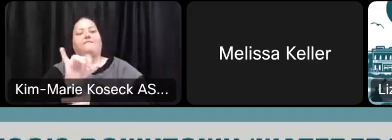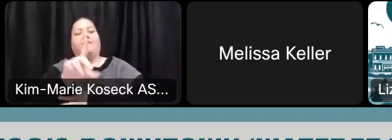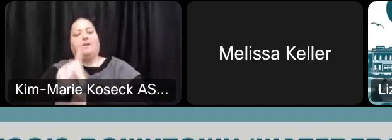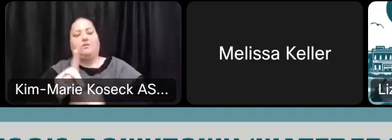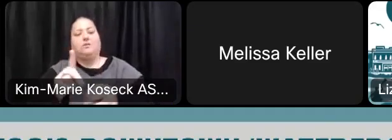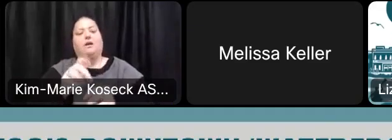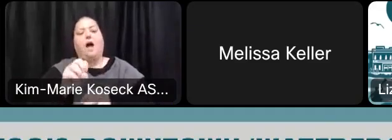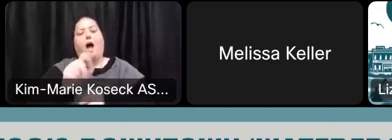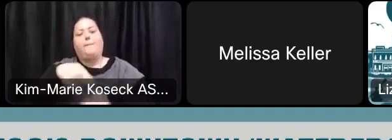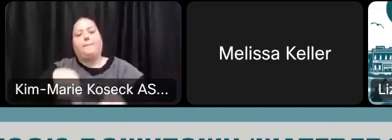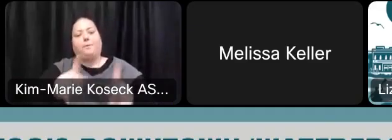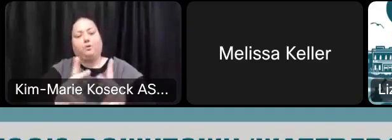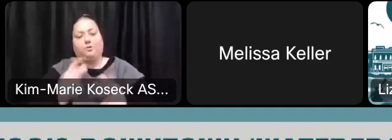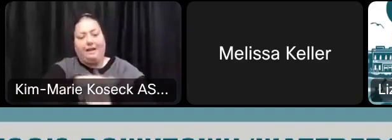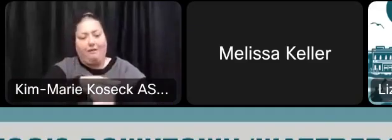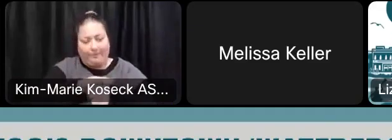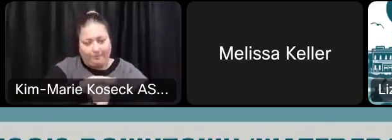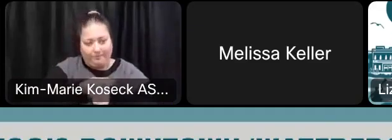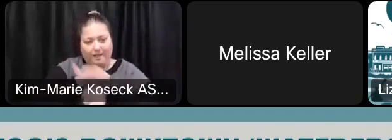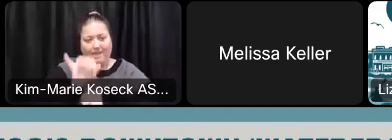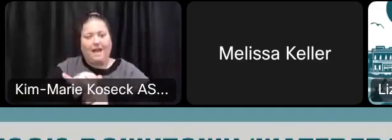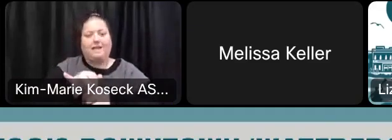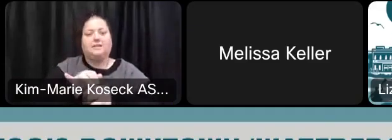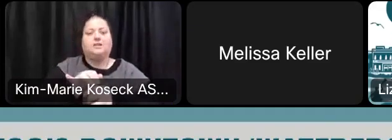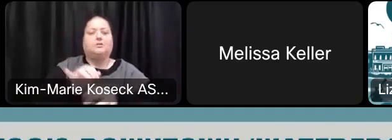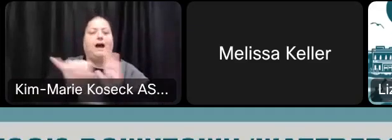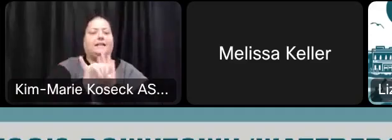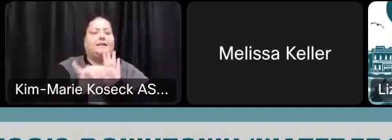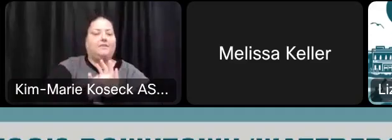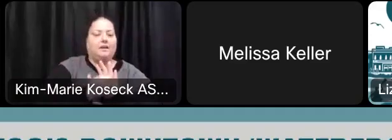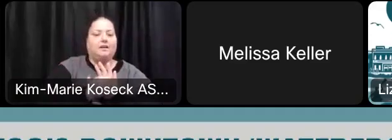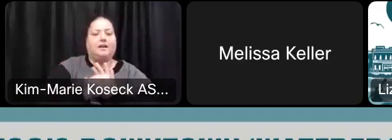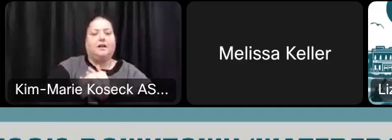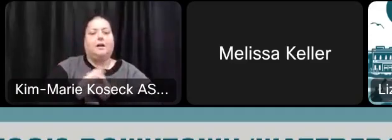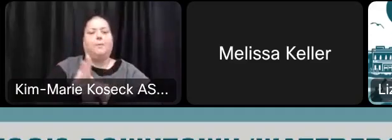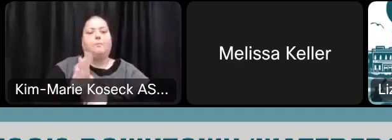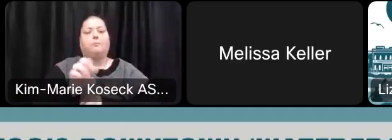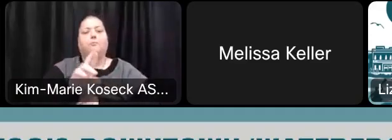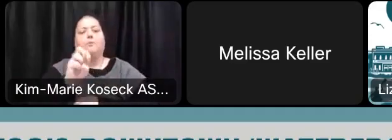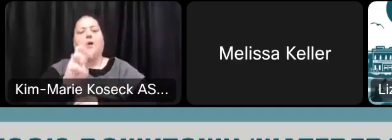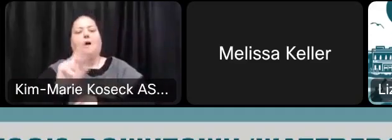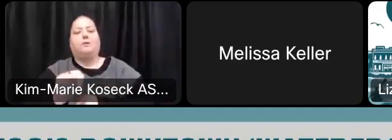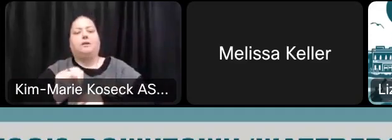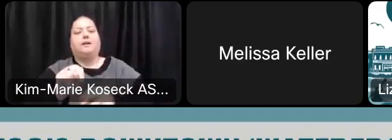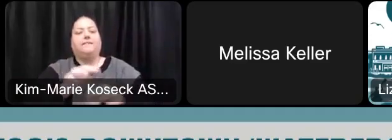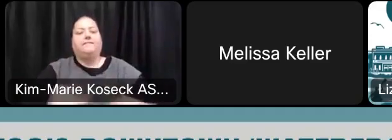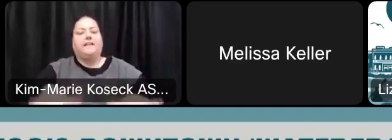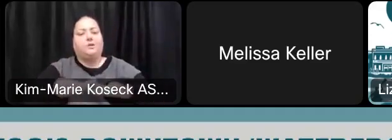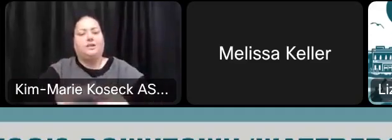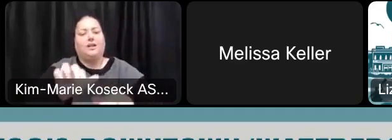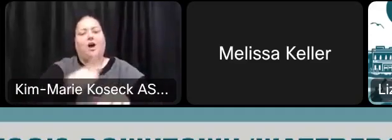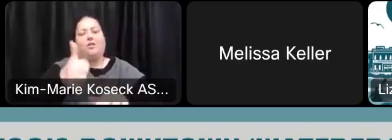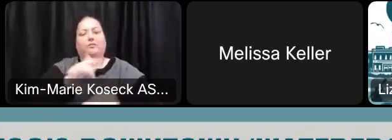develop area-wide plans to identify and redevelop brownfields and other vacant and abandoned